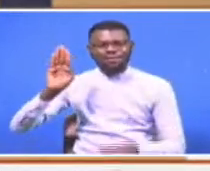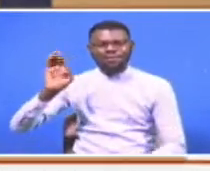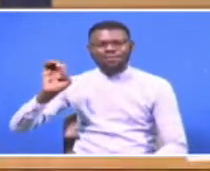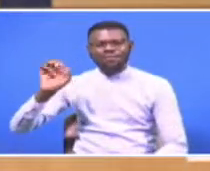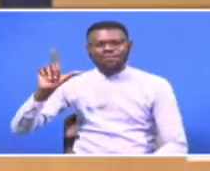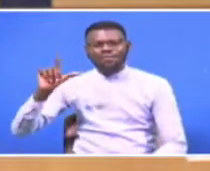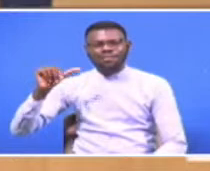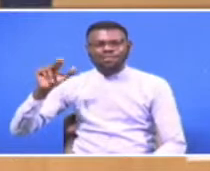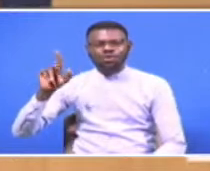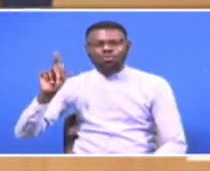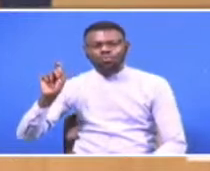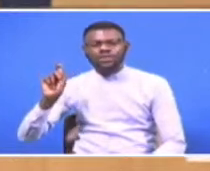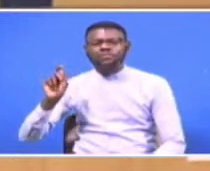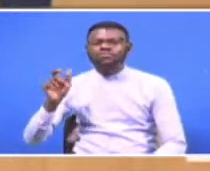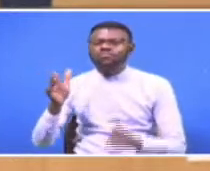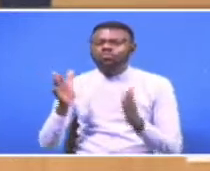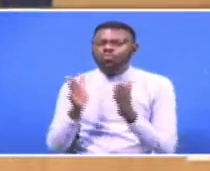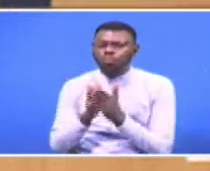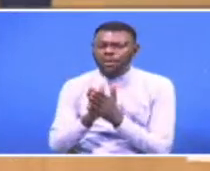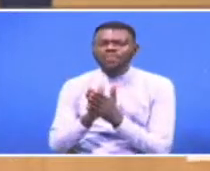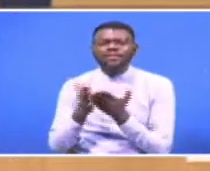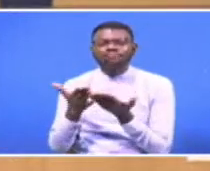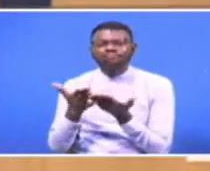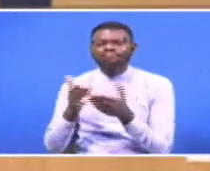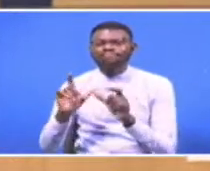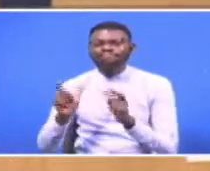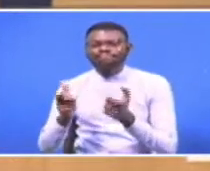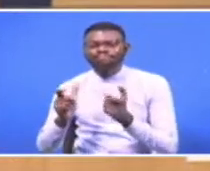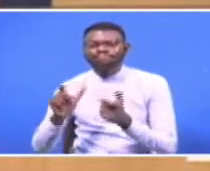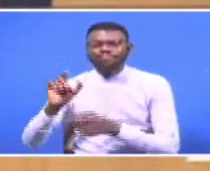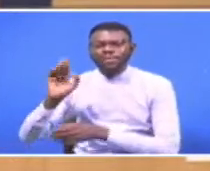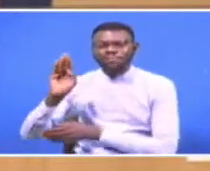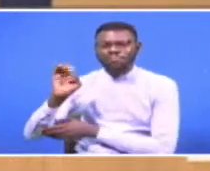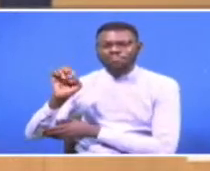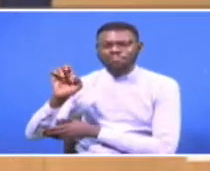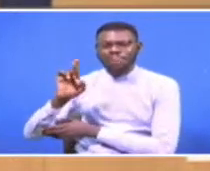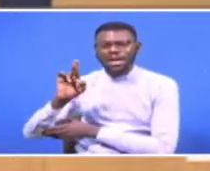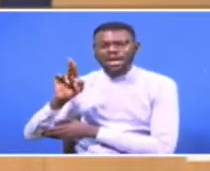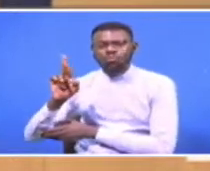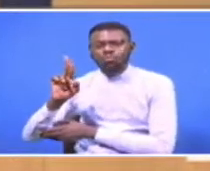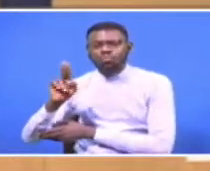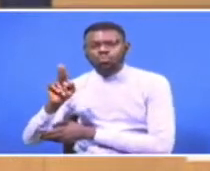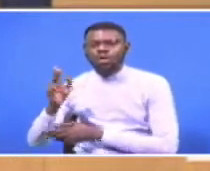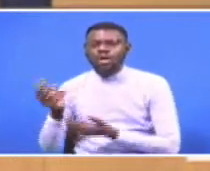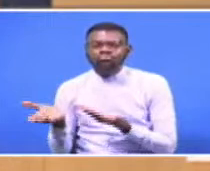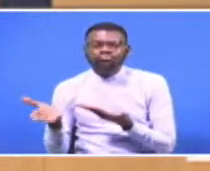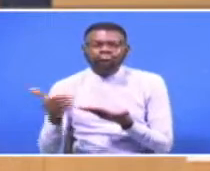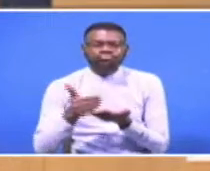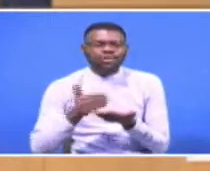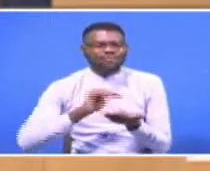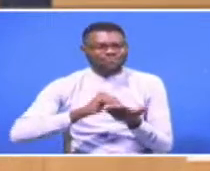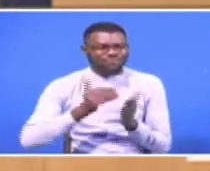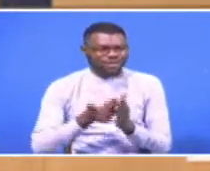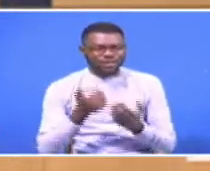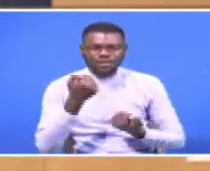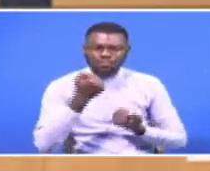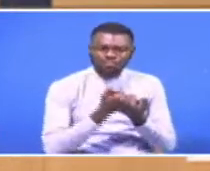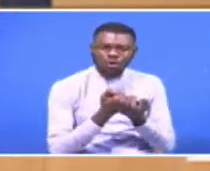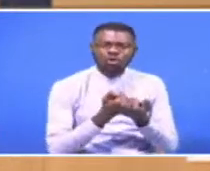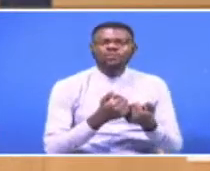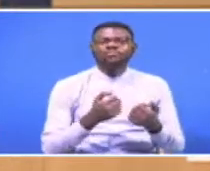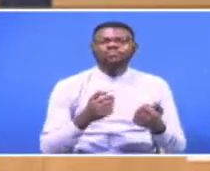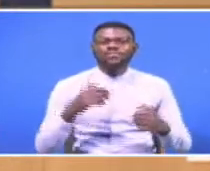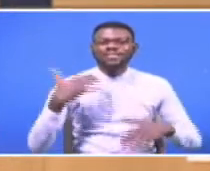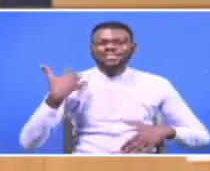with Berur FM to raise funds for needy students at Starehe Boys and Girls High School. The event was also graced by,